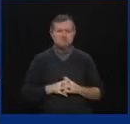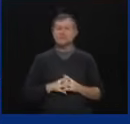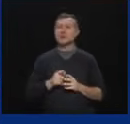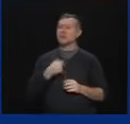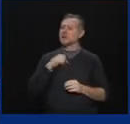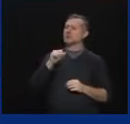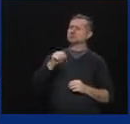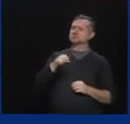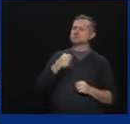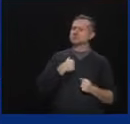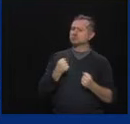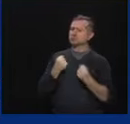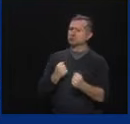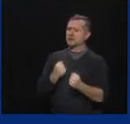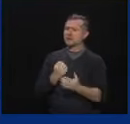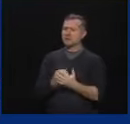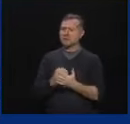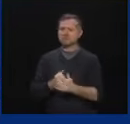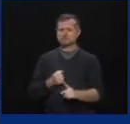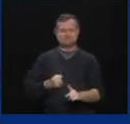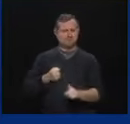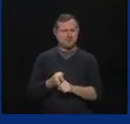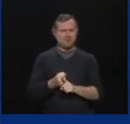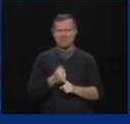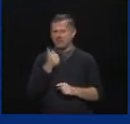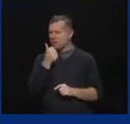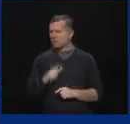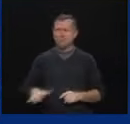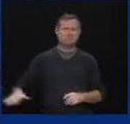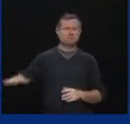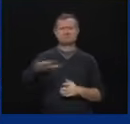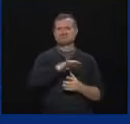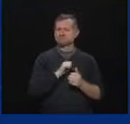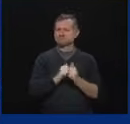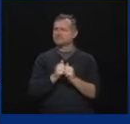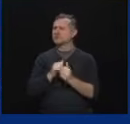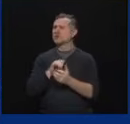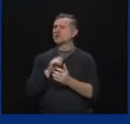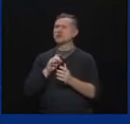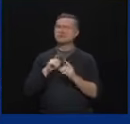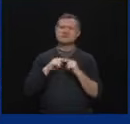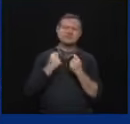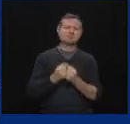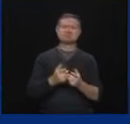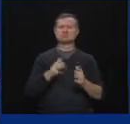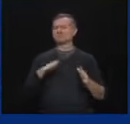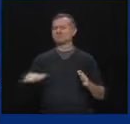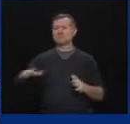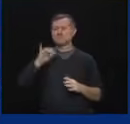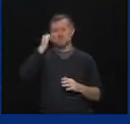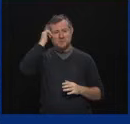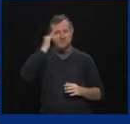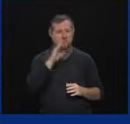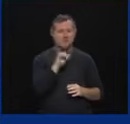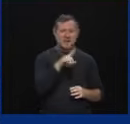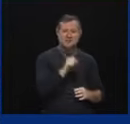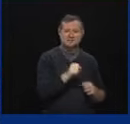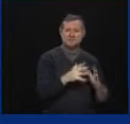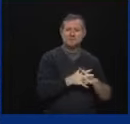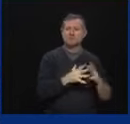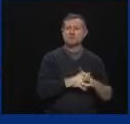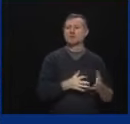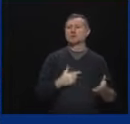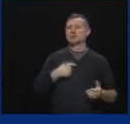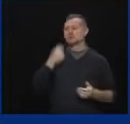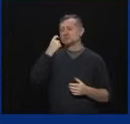to any sports team in a community. I mean, Buffalo Bills, I was at the Citi Field a couple days ago, you know,